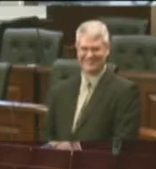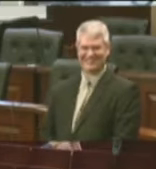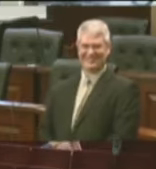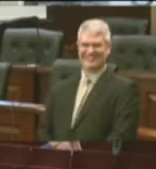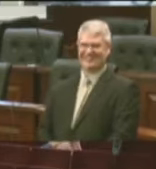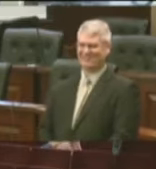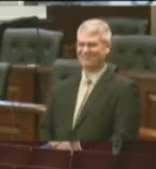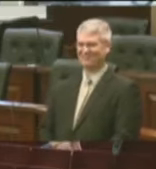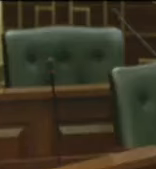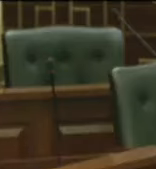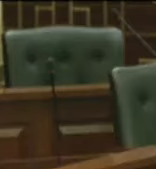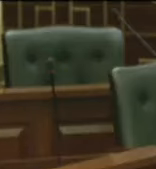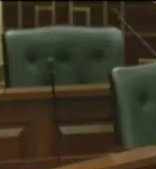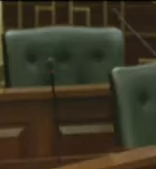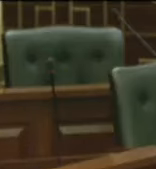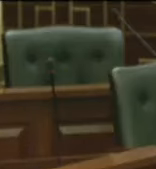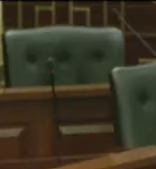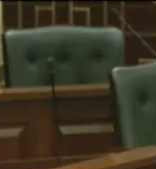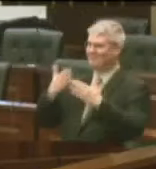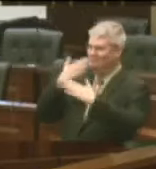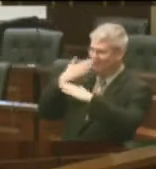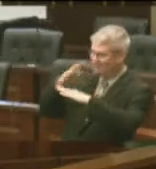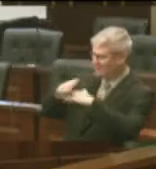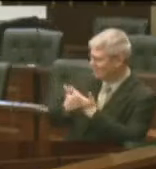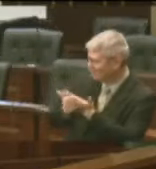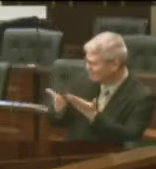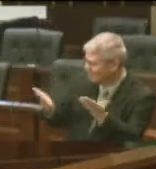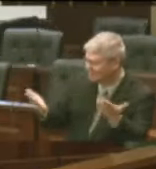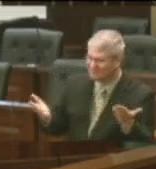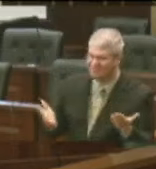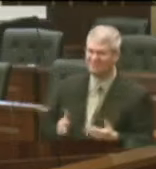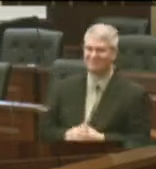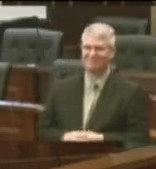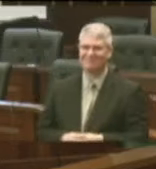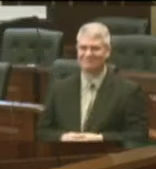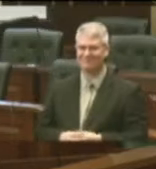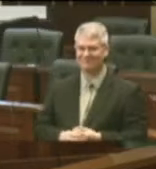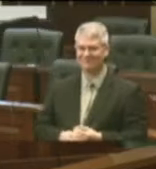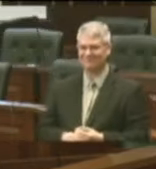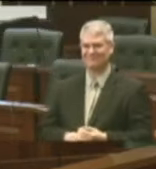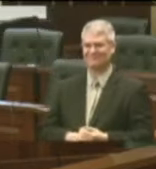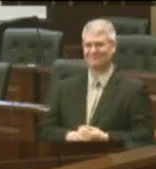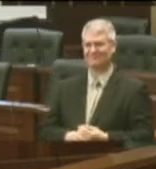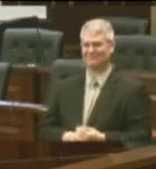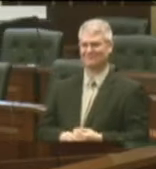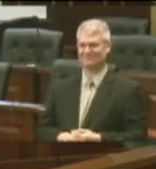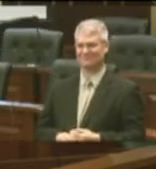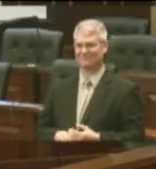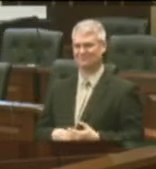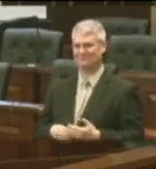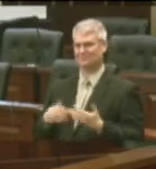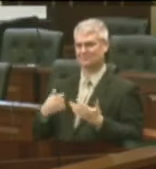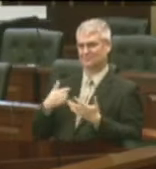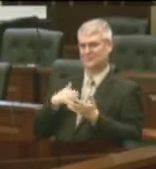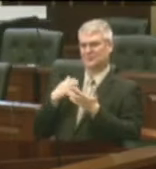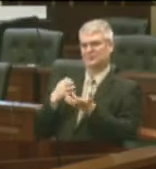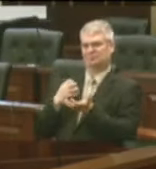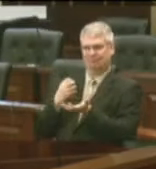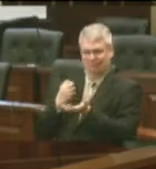Well, good afternoon out there to everybody. I just want to take a moment to thank my fellow constitutional